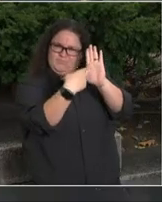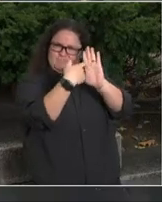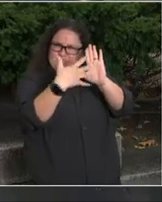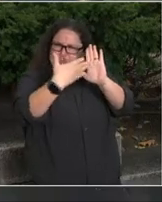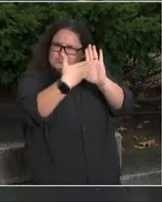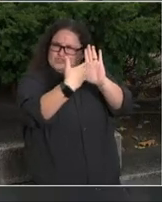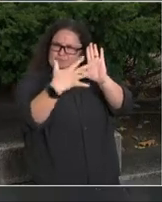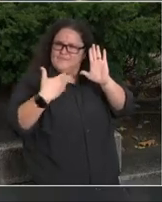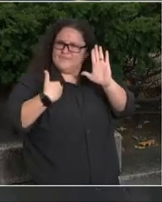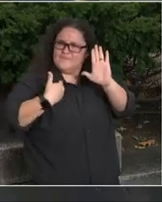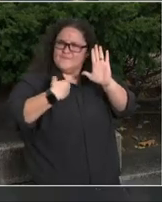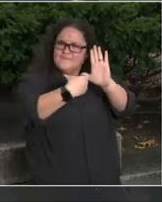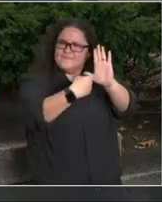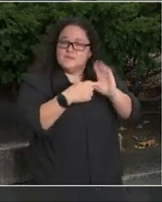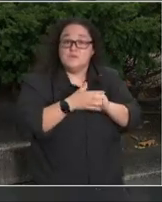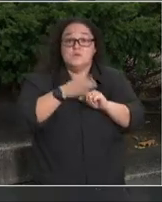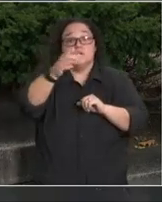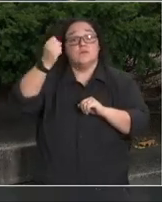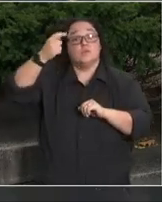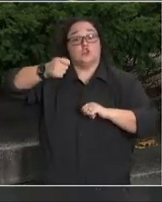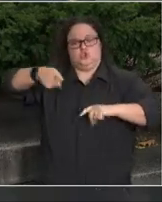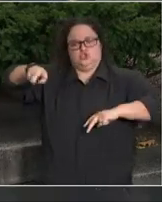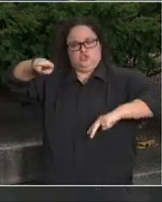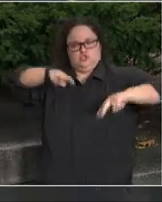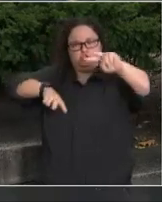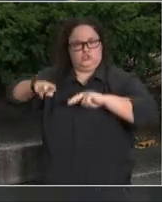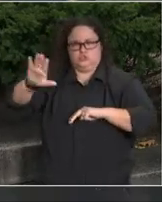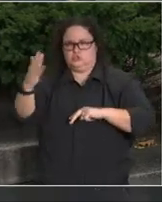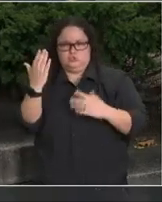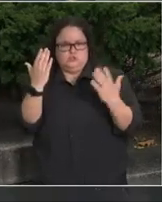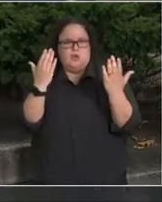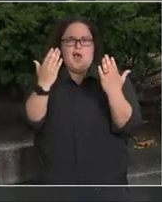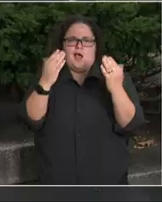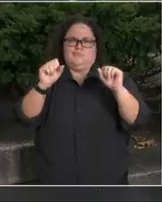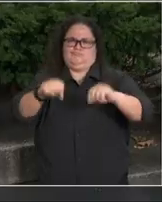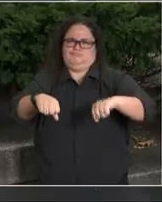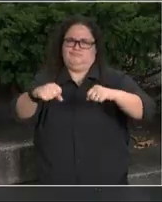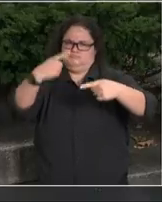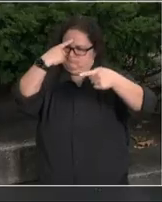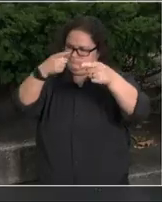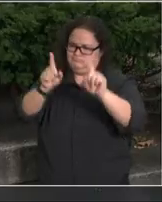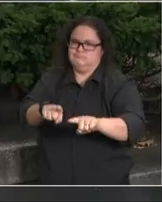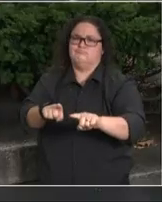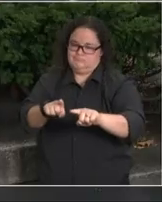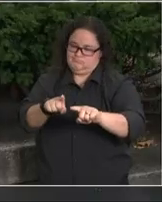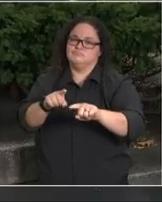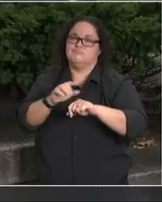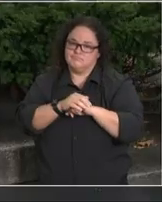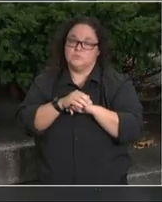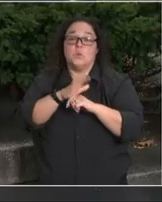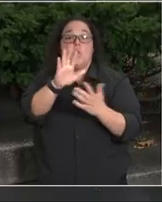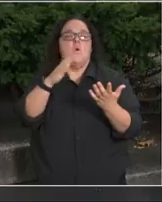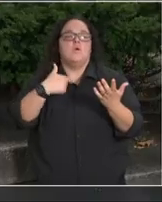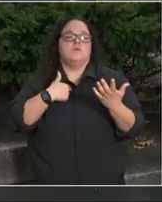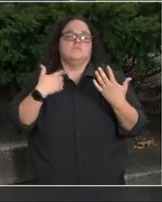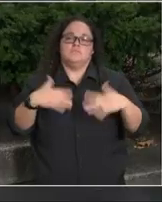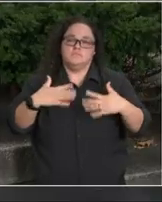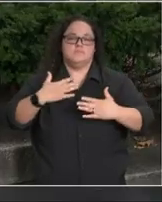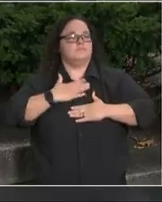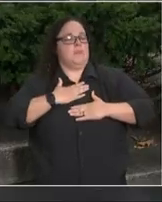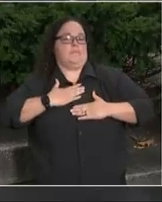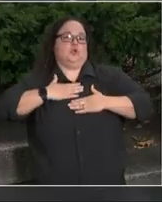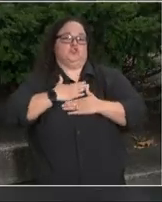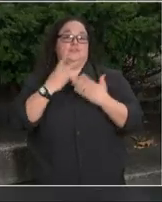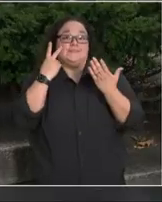that was done and presented in the cases made. And I am encouraged by the judge's